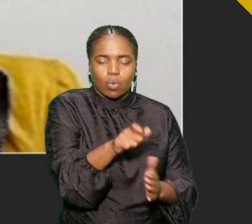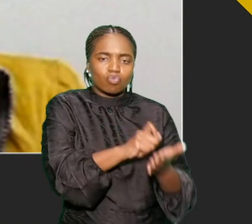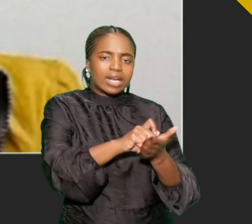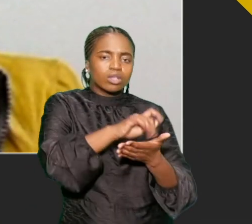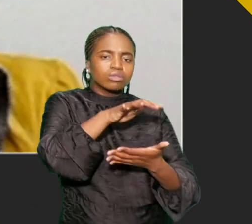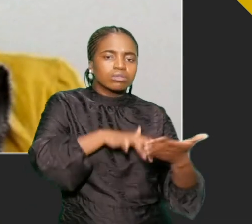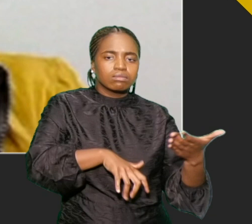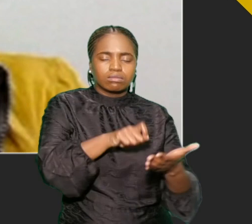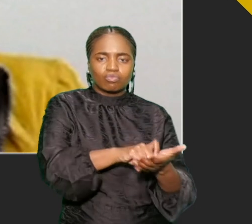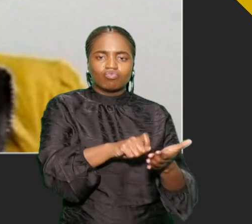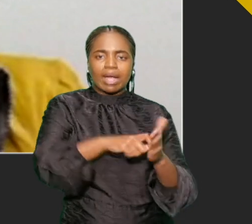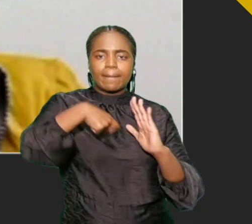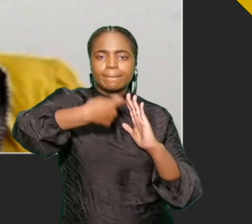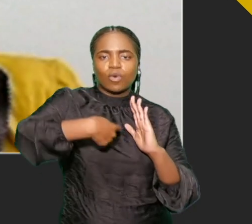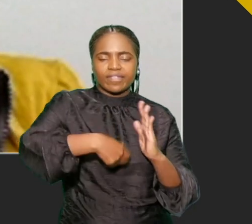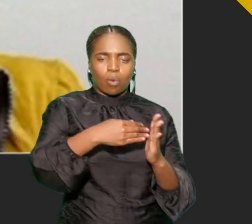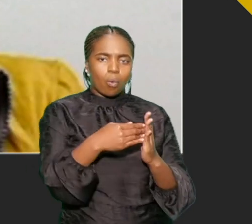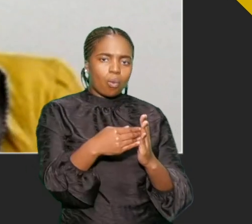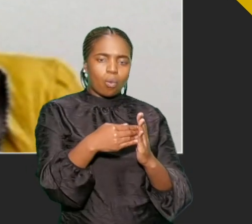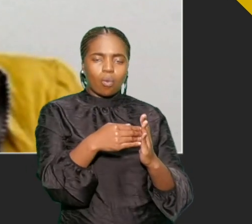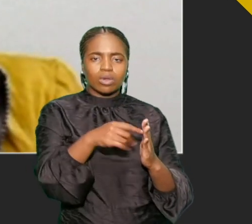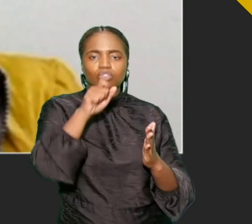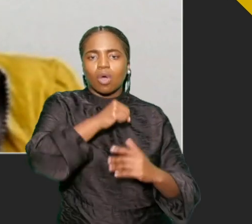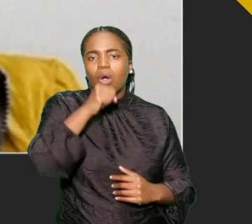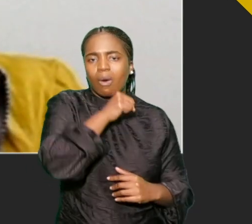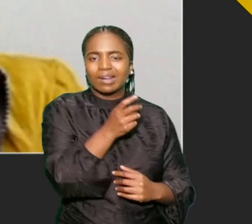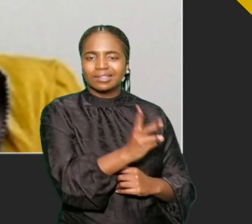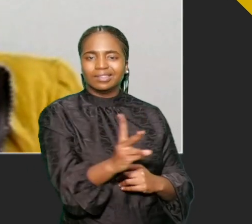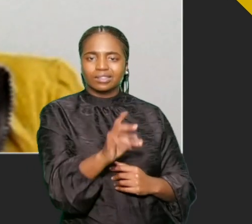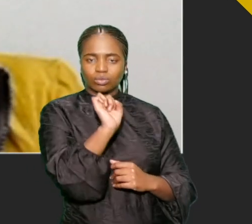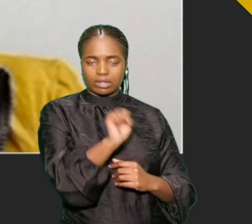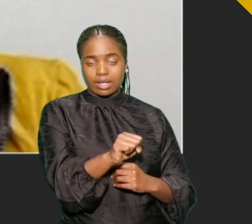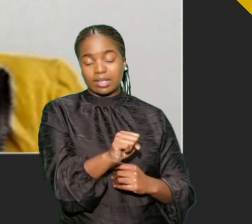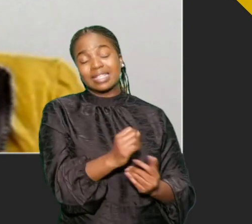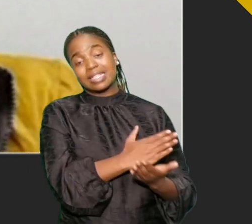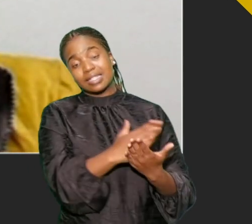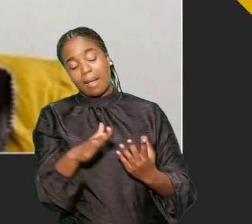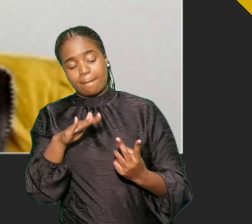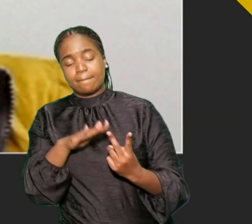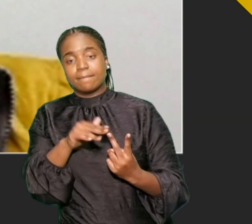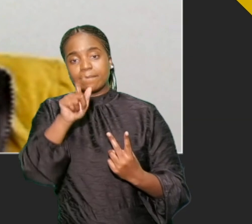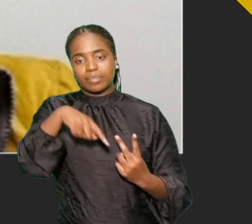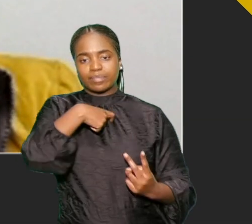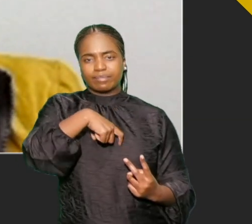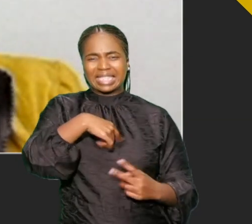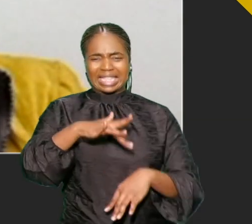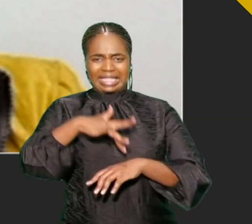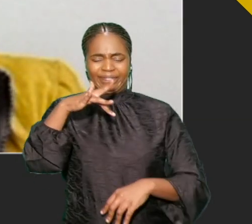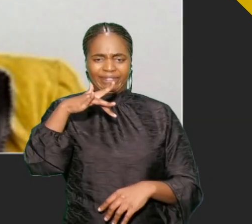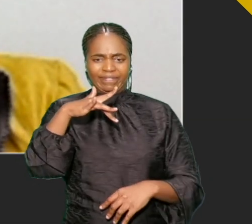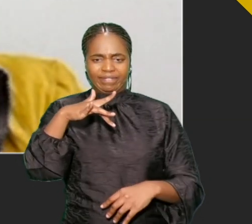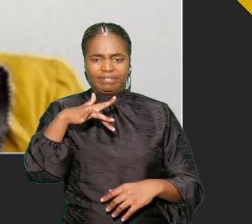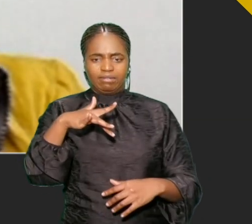I'll write a film script, or I refocus my life. There are people with that open experience. And then they are sensitive, maybe